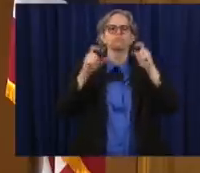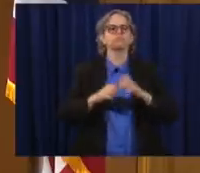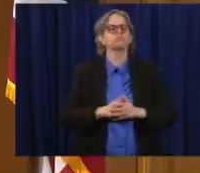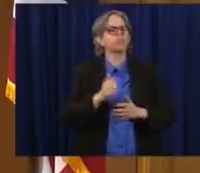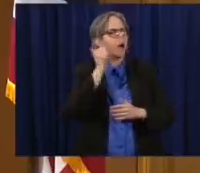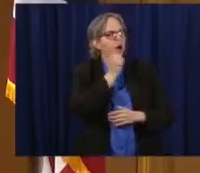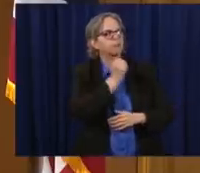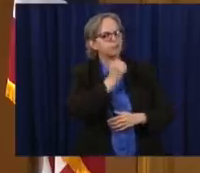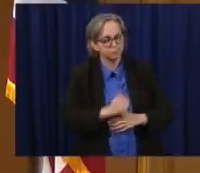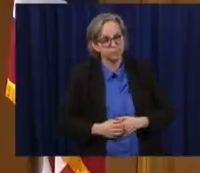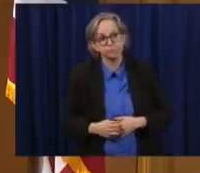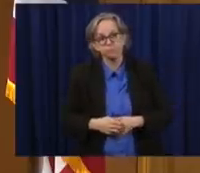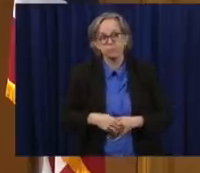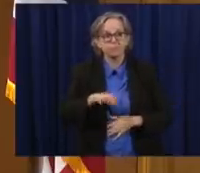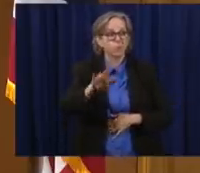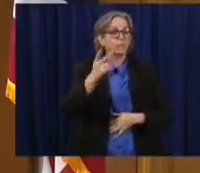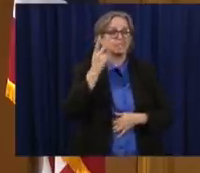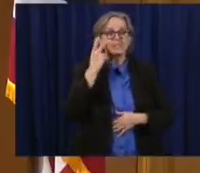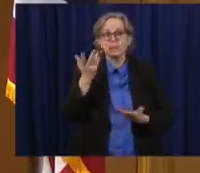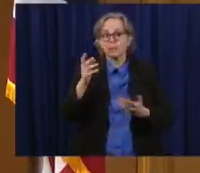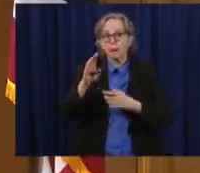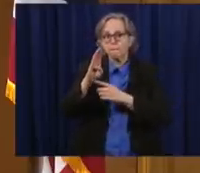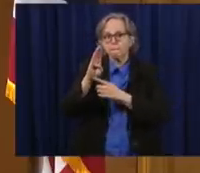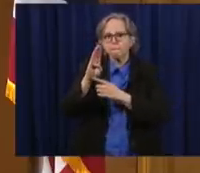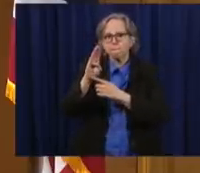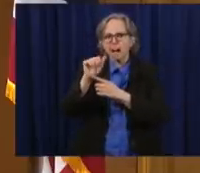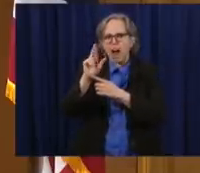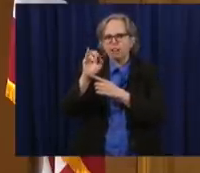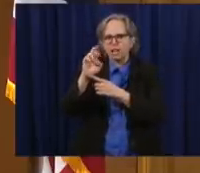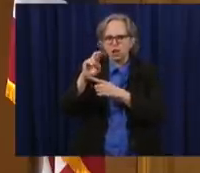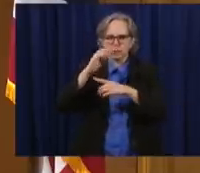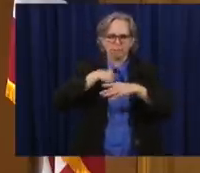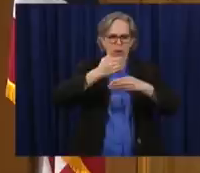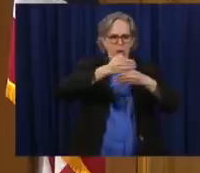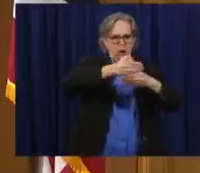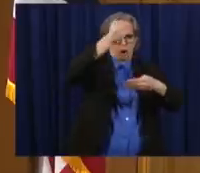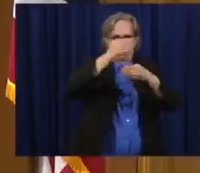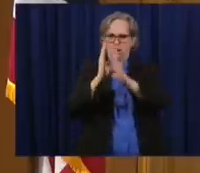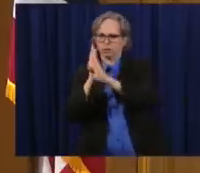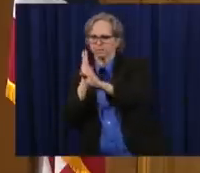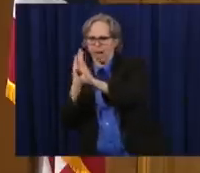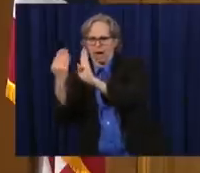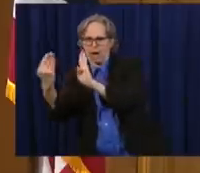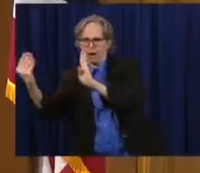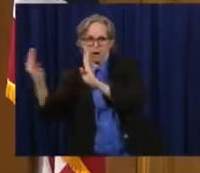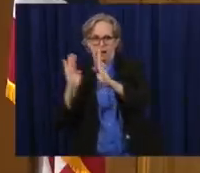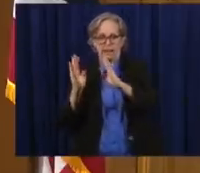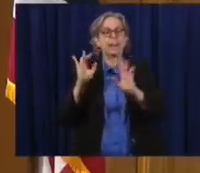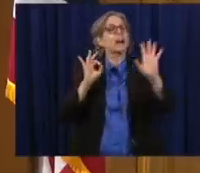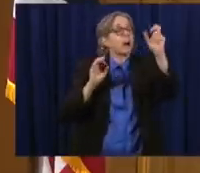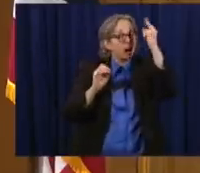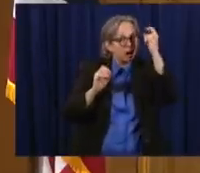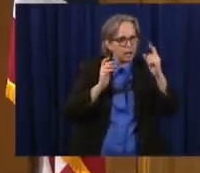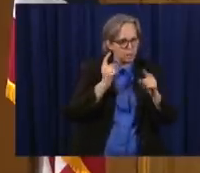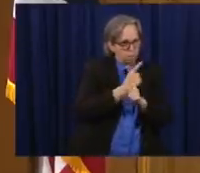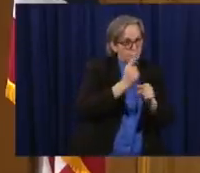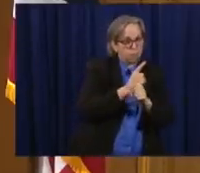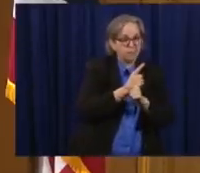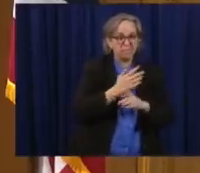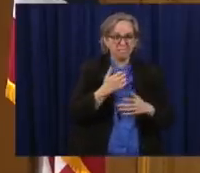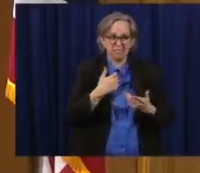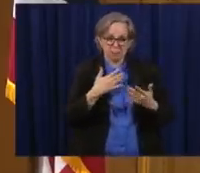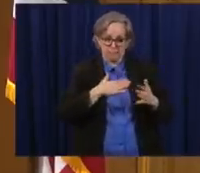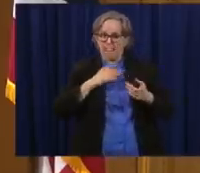You're going to see barriers where barriers are appropriate. I told you about a friend of mine, I have a manufacturing